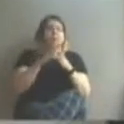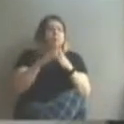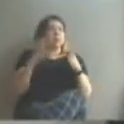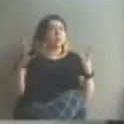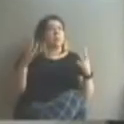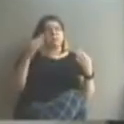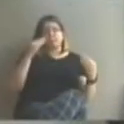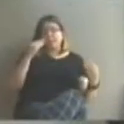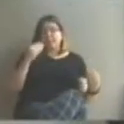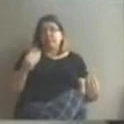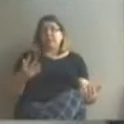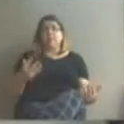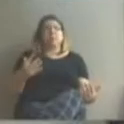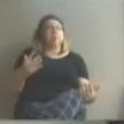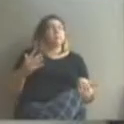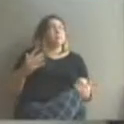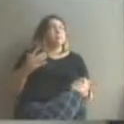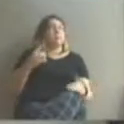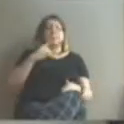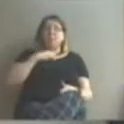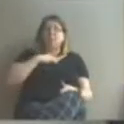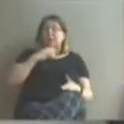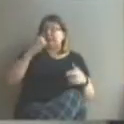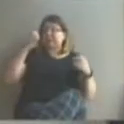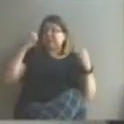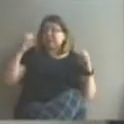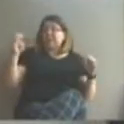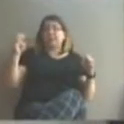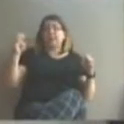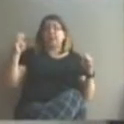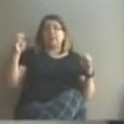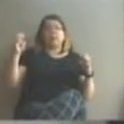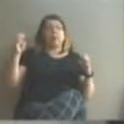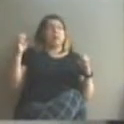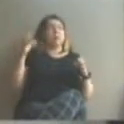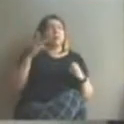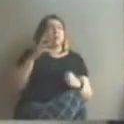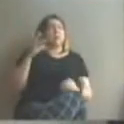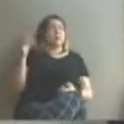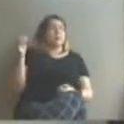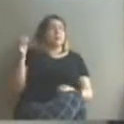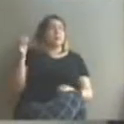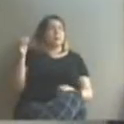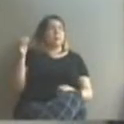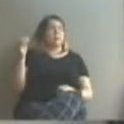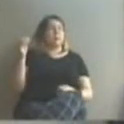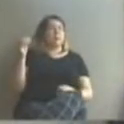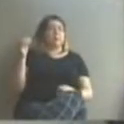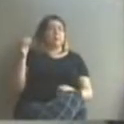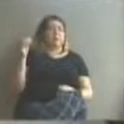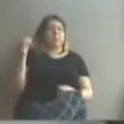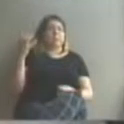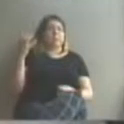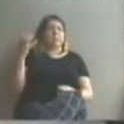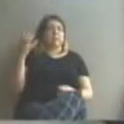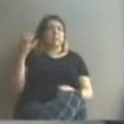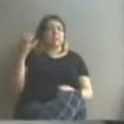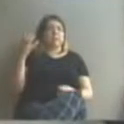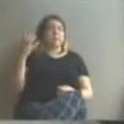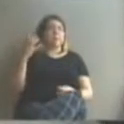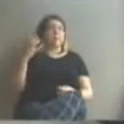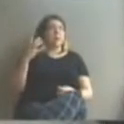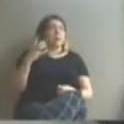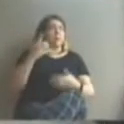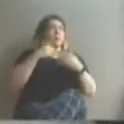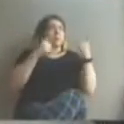of information, I'm told it's an emergency, and you know, in the midst of what